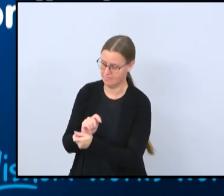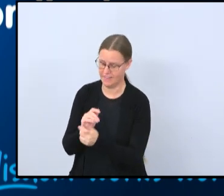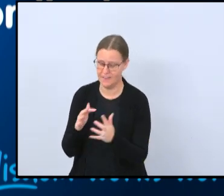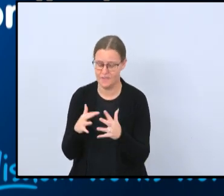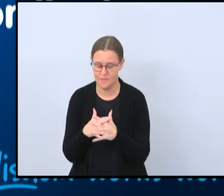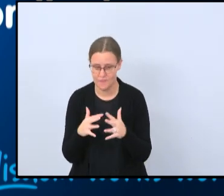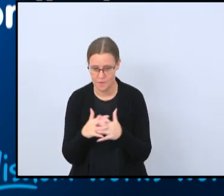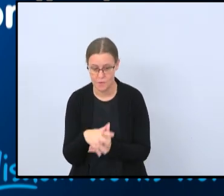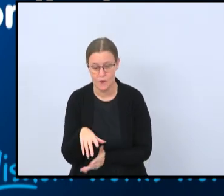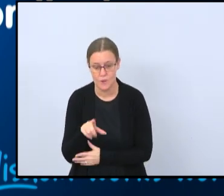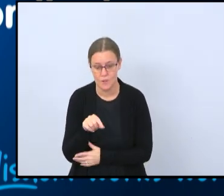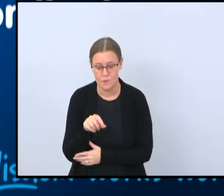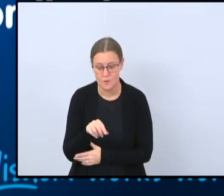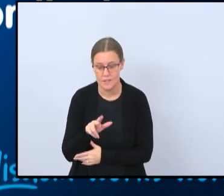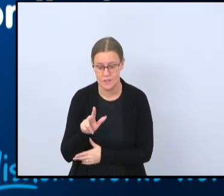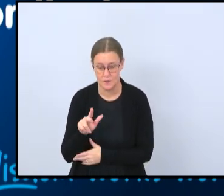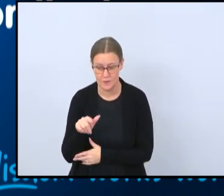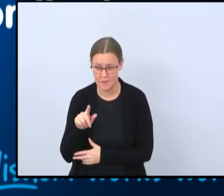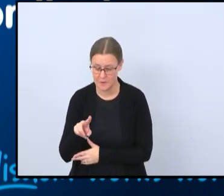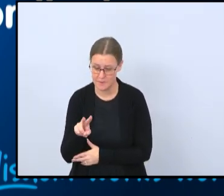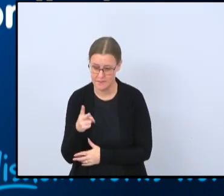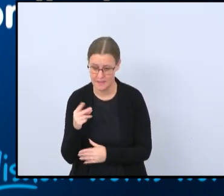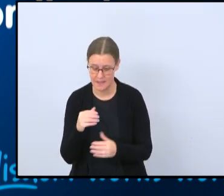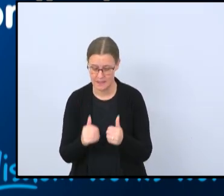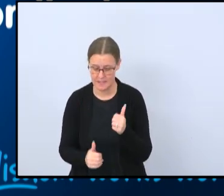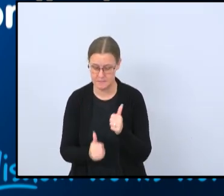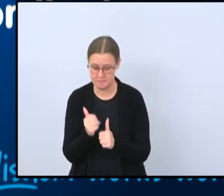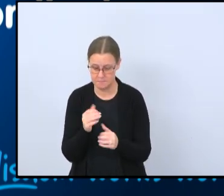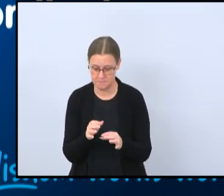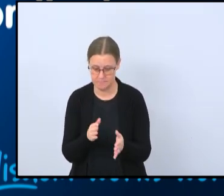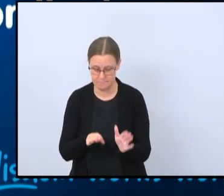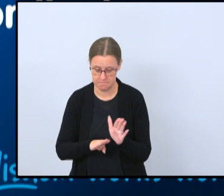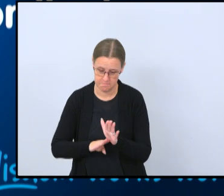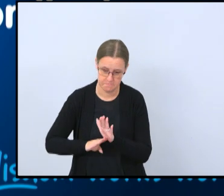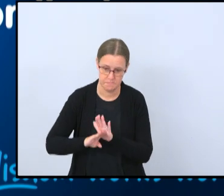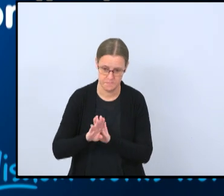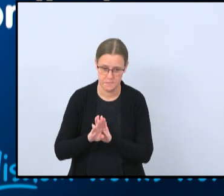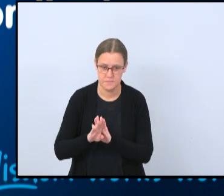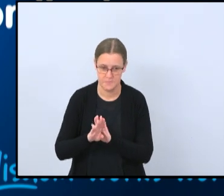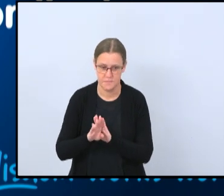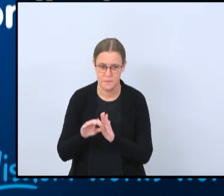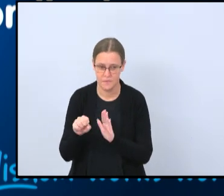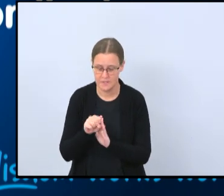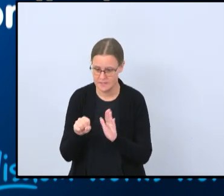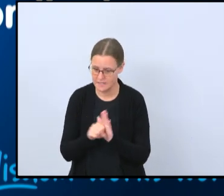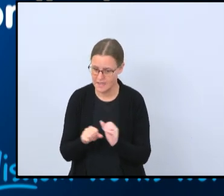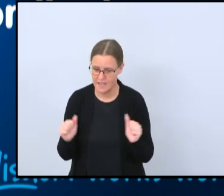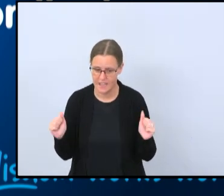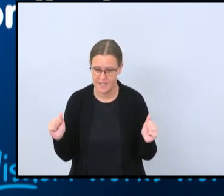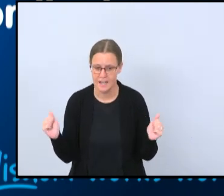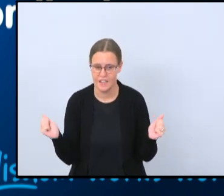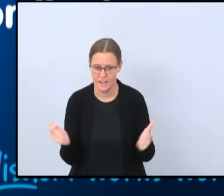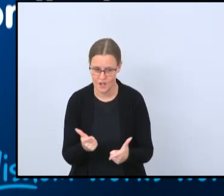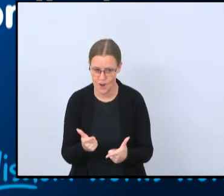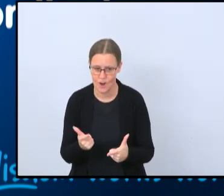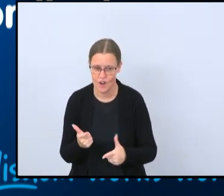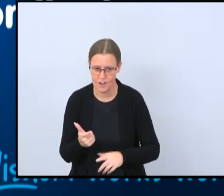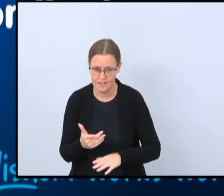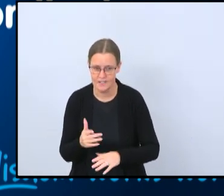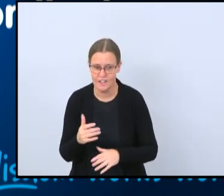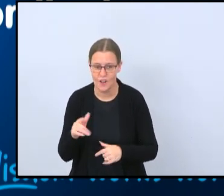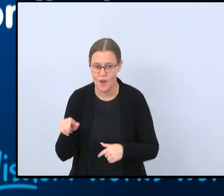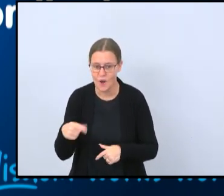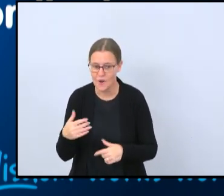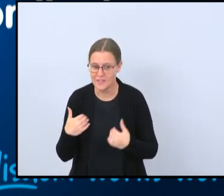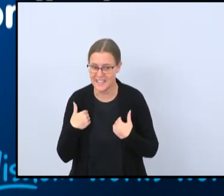2023, University's defense ranked as the second most improved in the state across all classifications, allowing just 19 points per